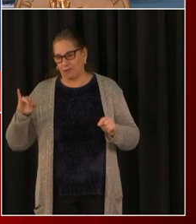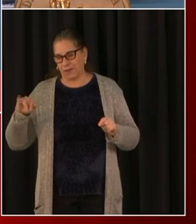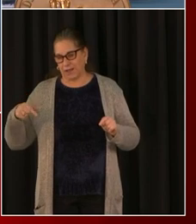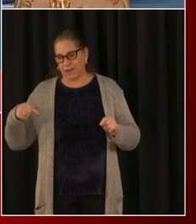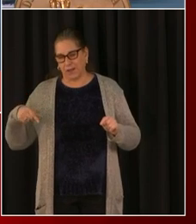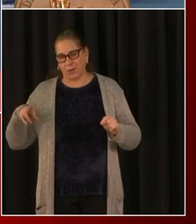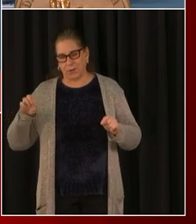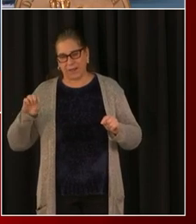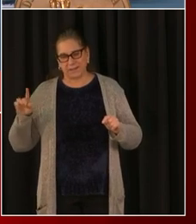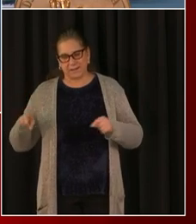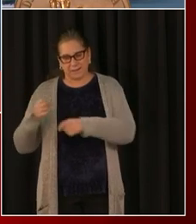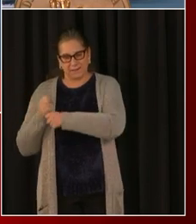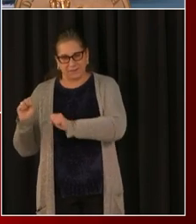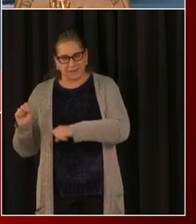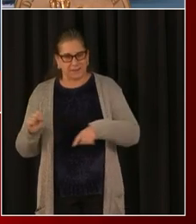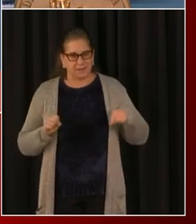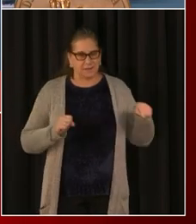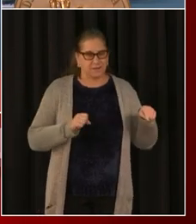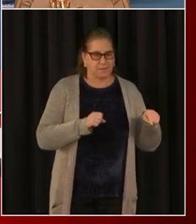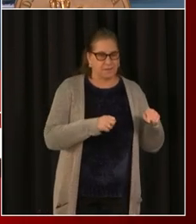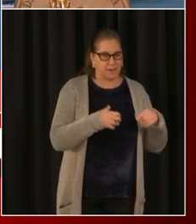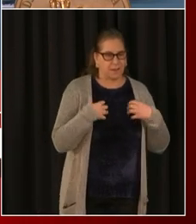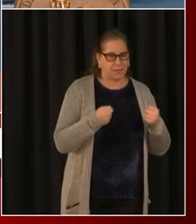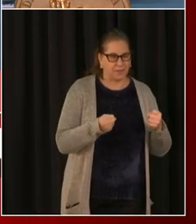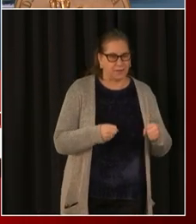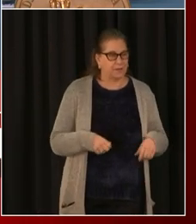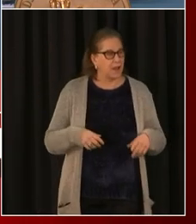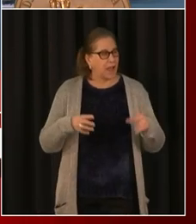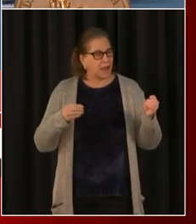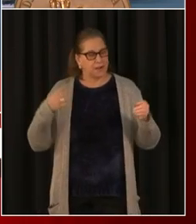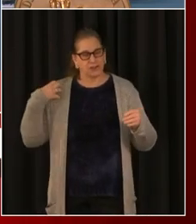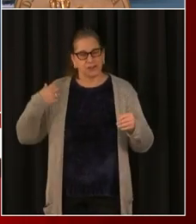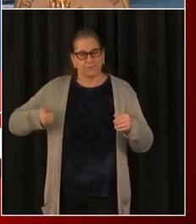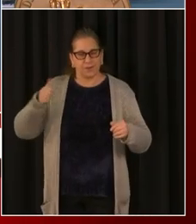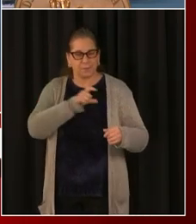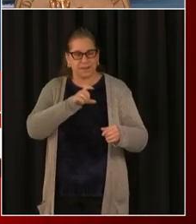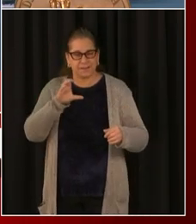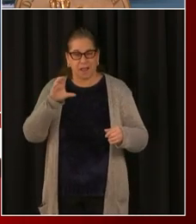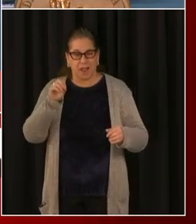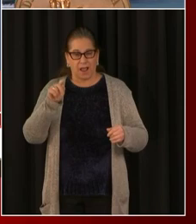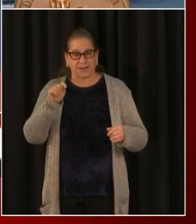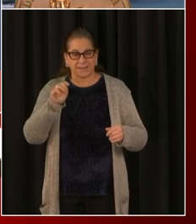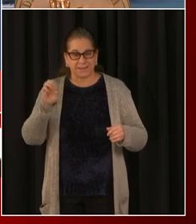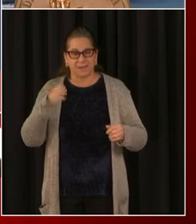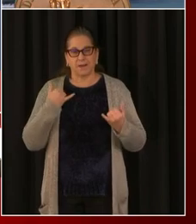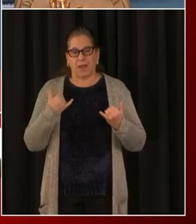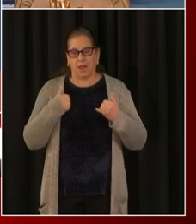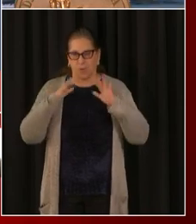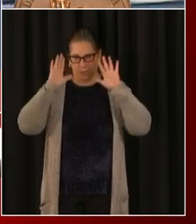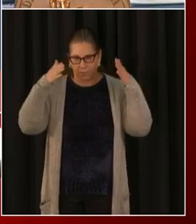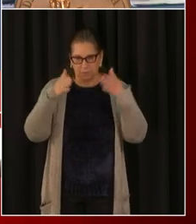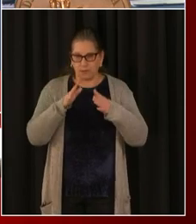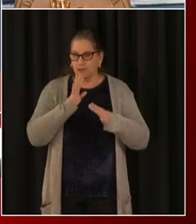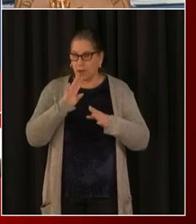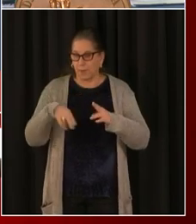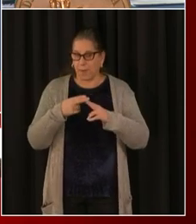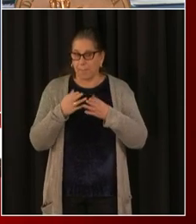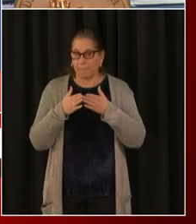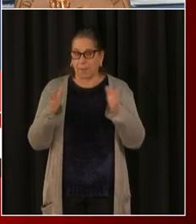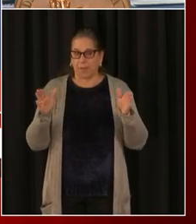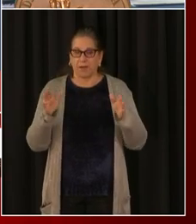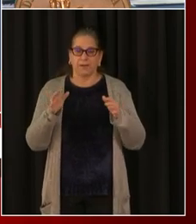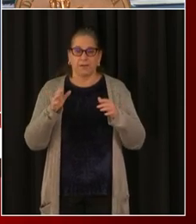update and then provide updates on COVID-19 and finish with a very brief recovery